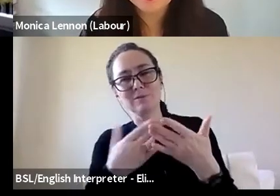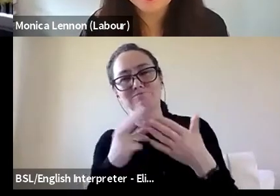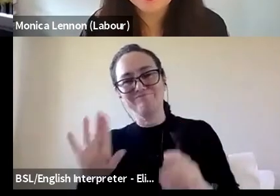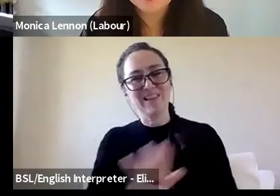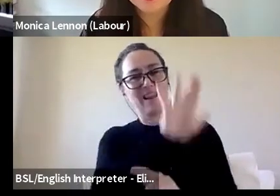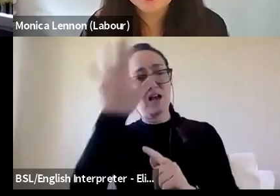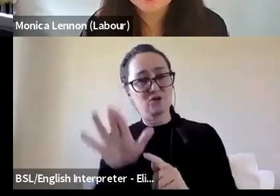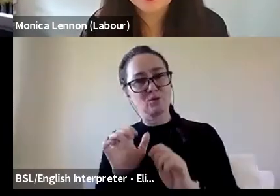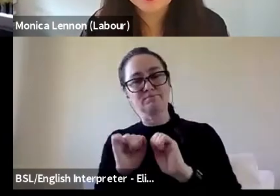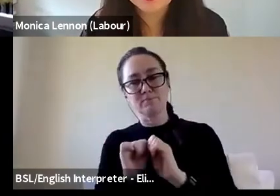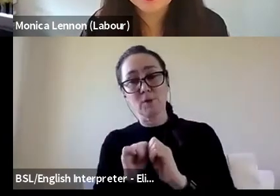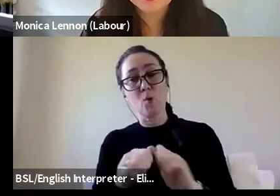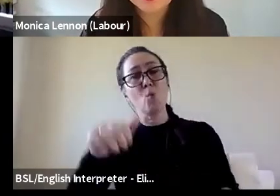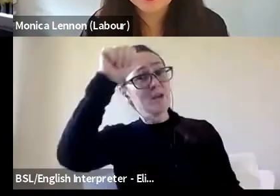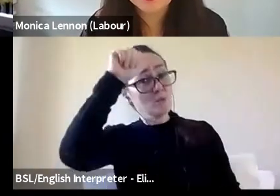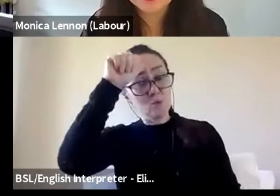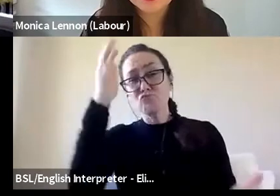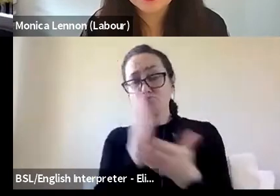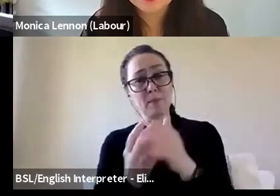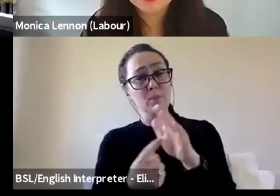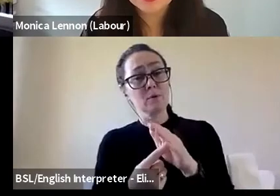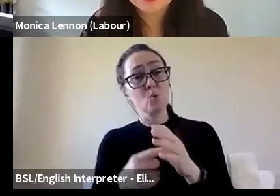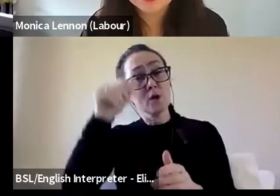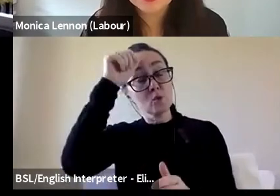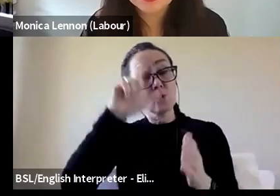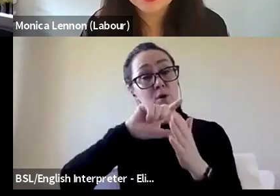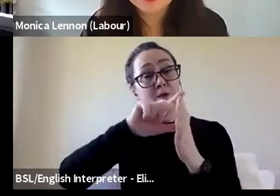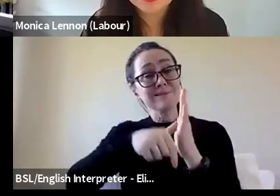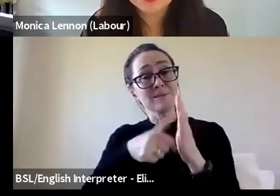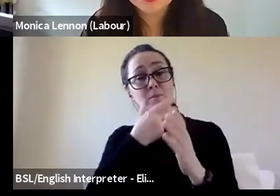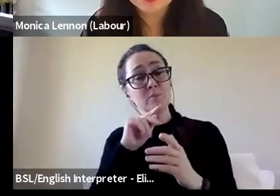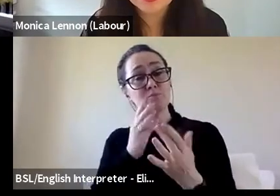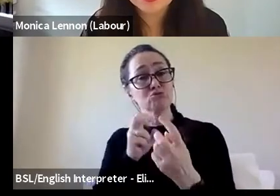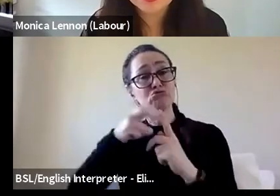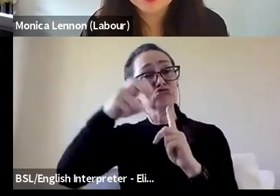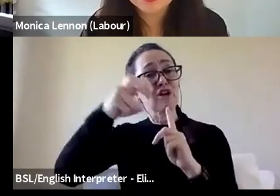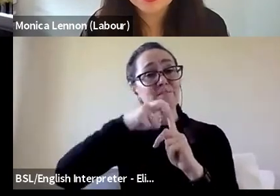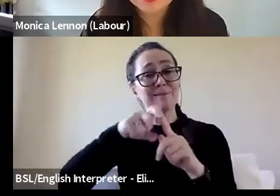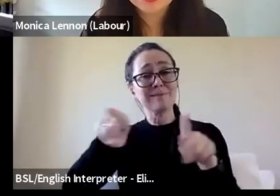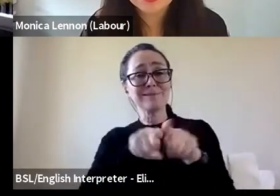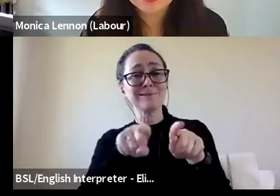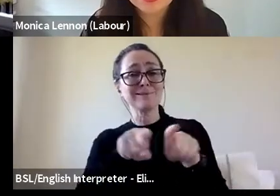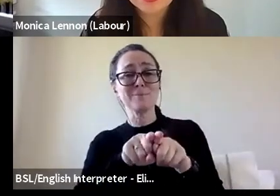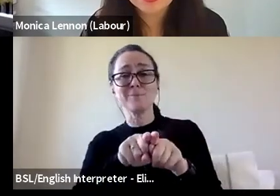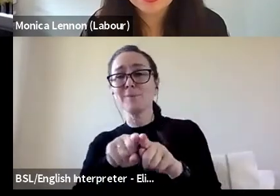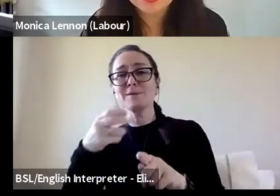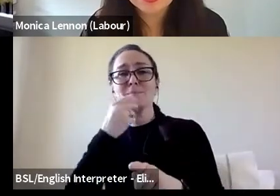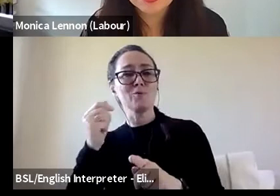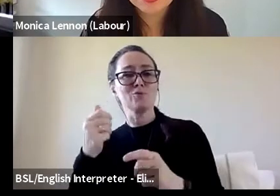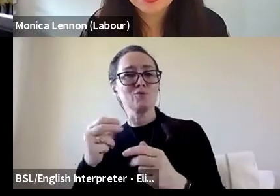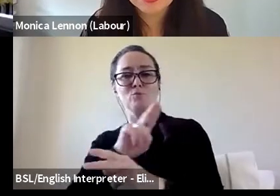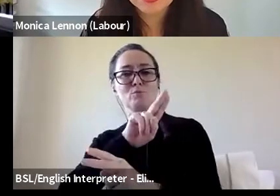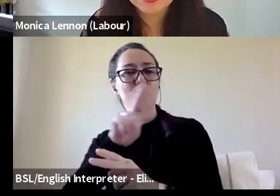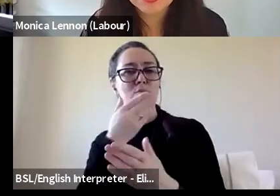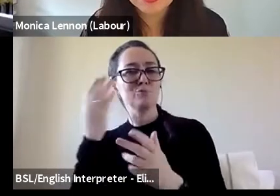that disabled people don't travel as often or as far as the rest of the population. So clearly there are systematic barriers at work here that need